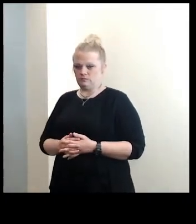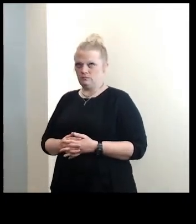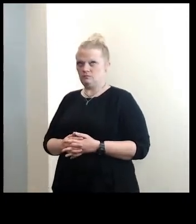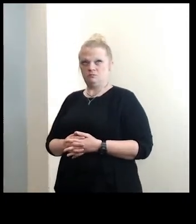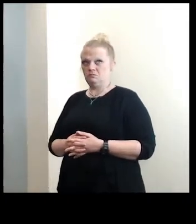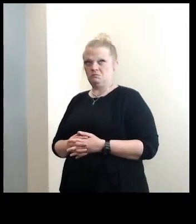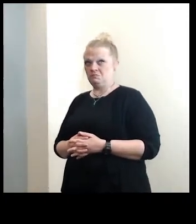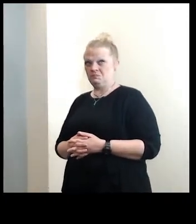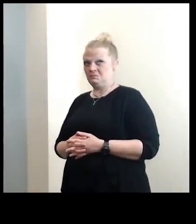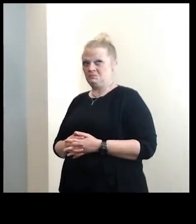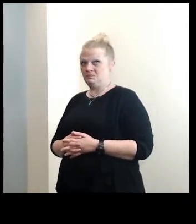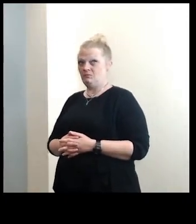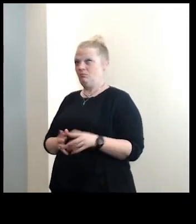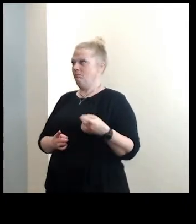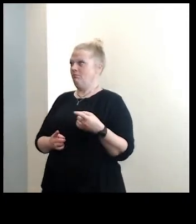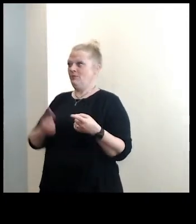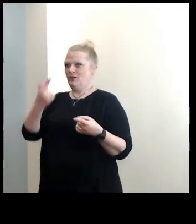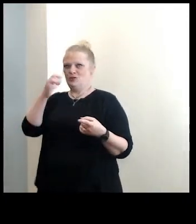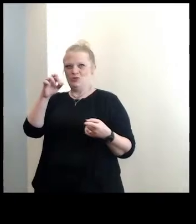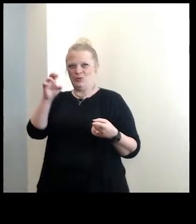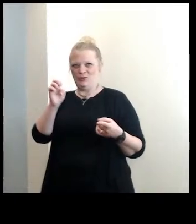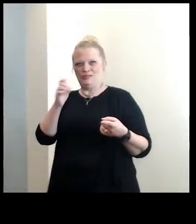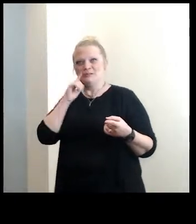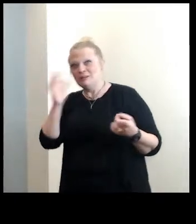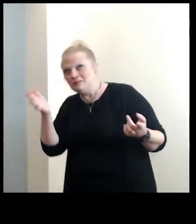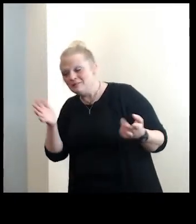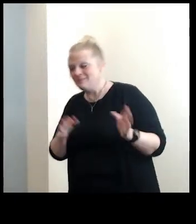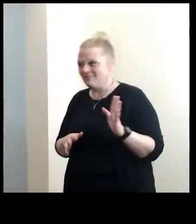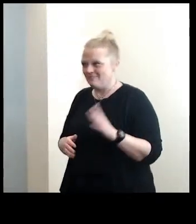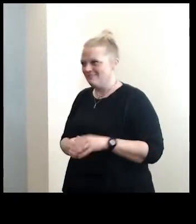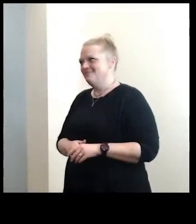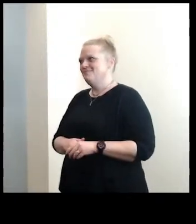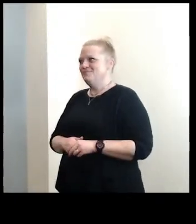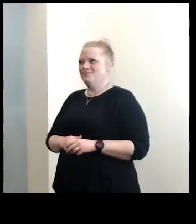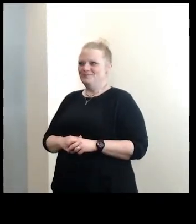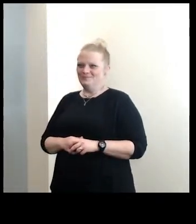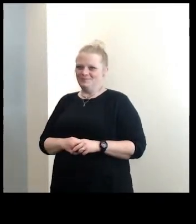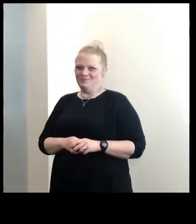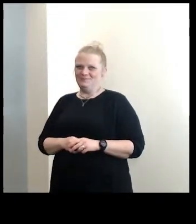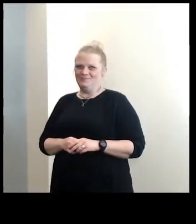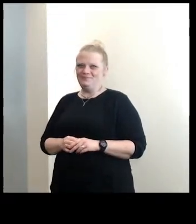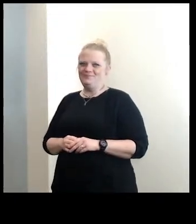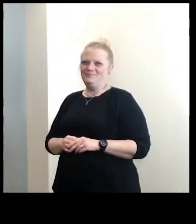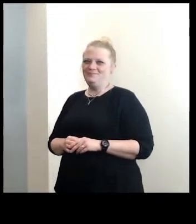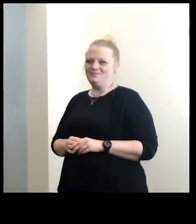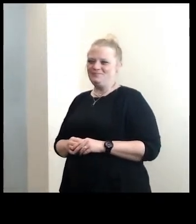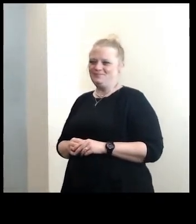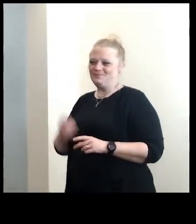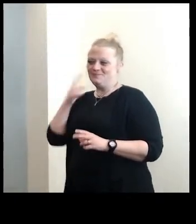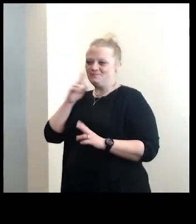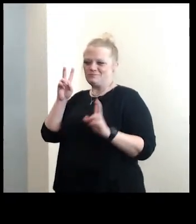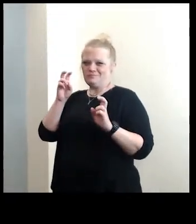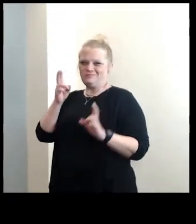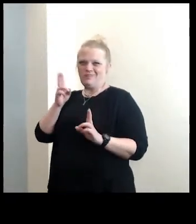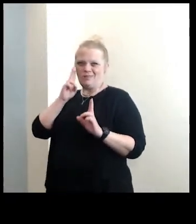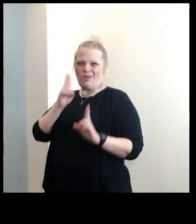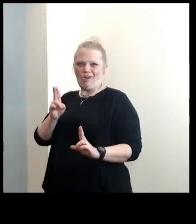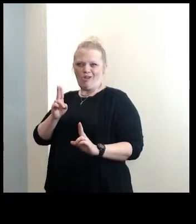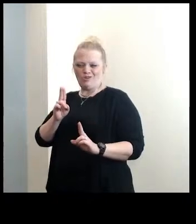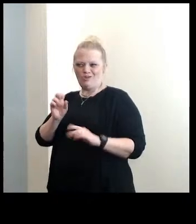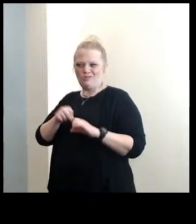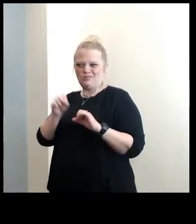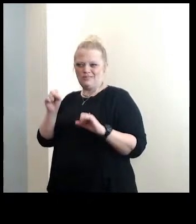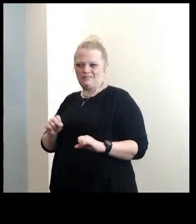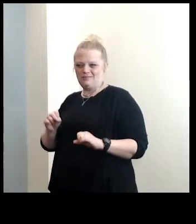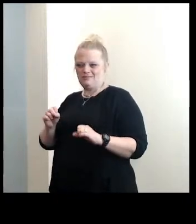Nobody on, Chris? Hi, Mark. Yes, as far as the honor system, what can we